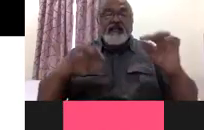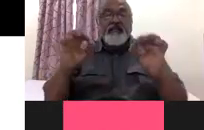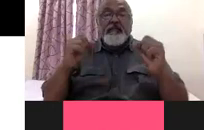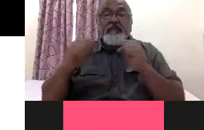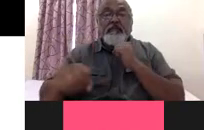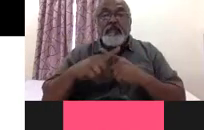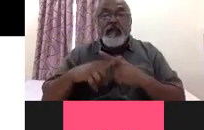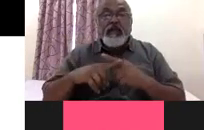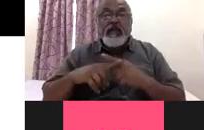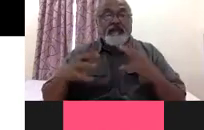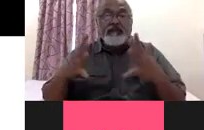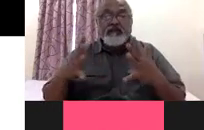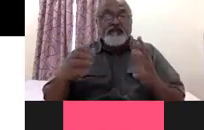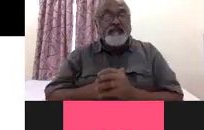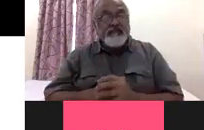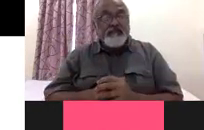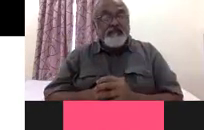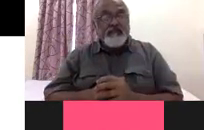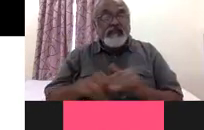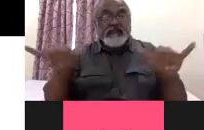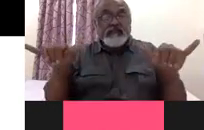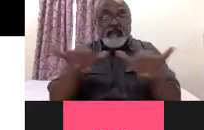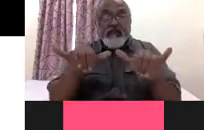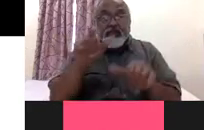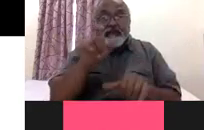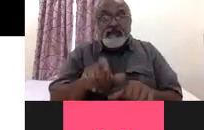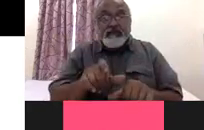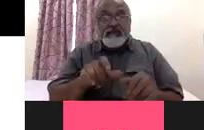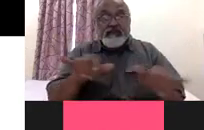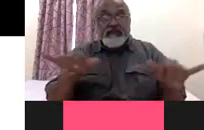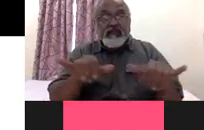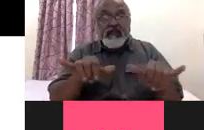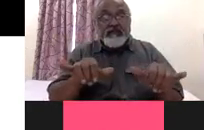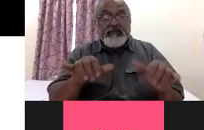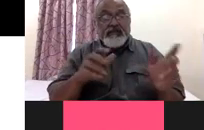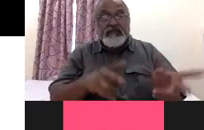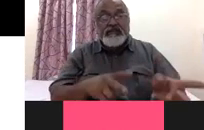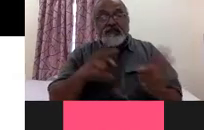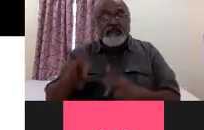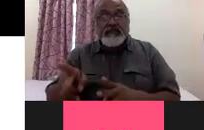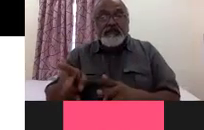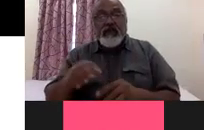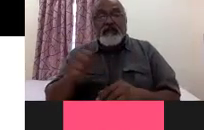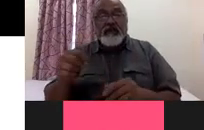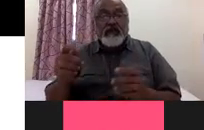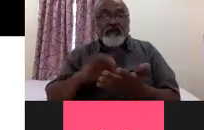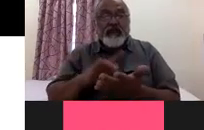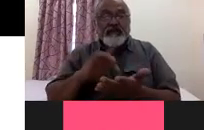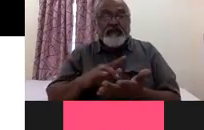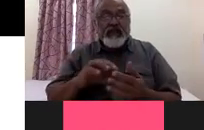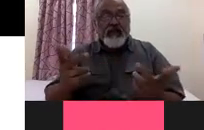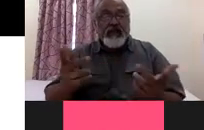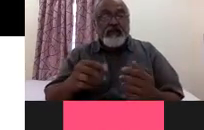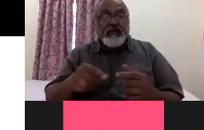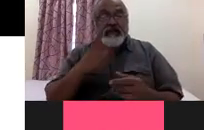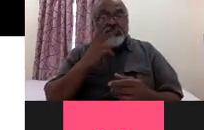coach are at different level. The same person, if the same person goes to London or any of the other countries, like I